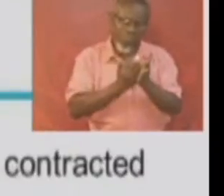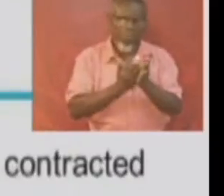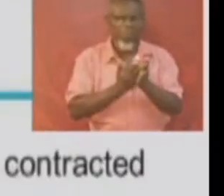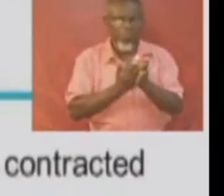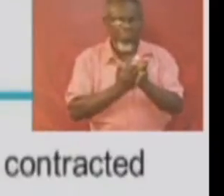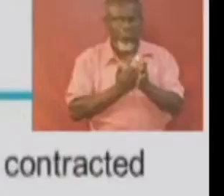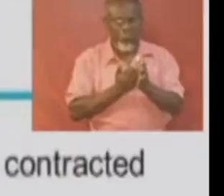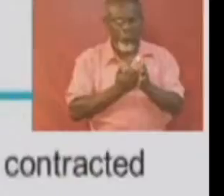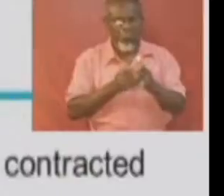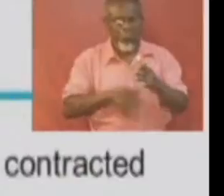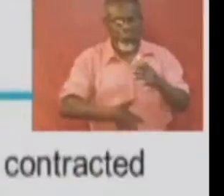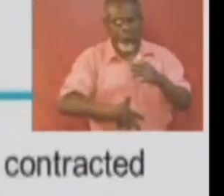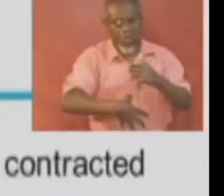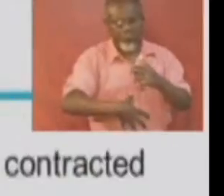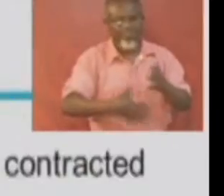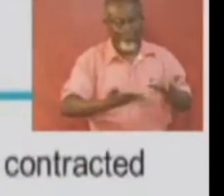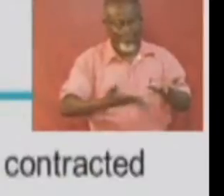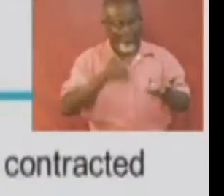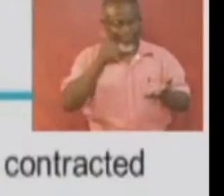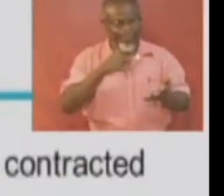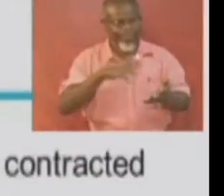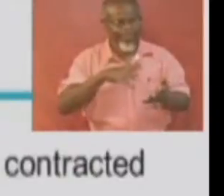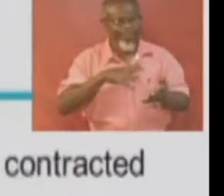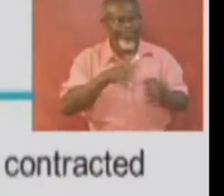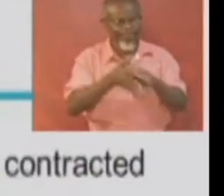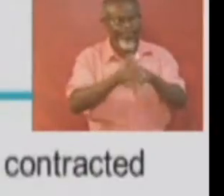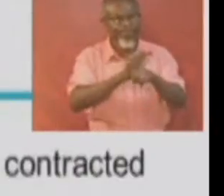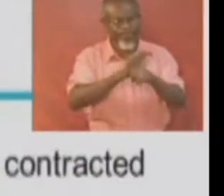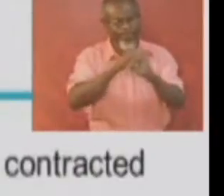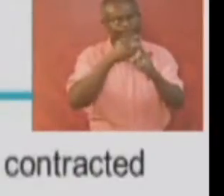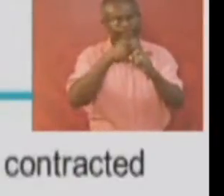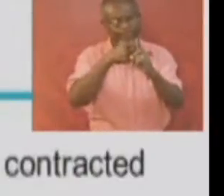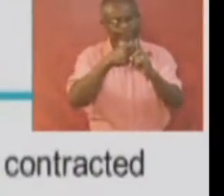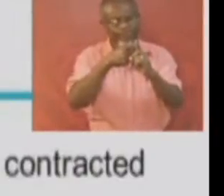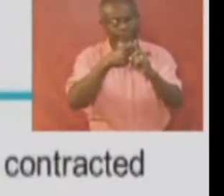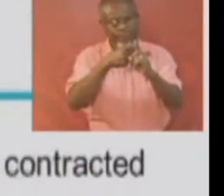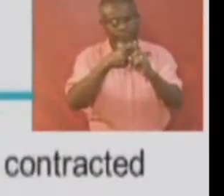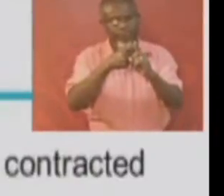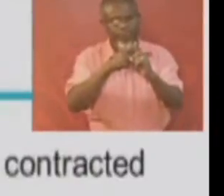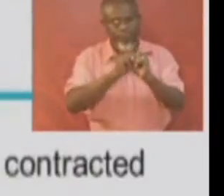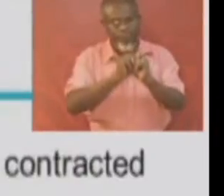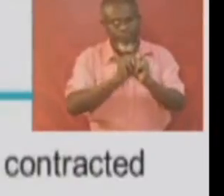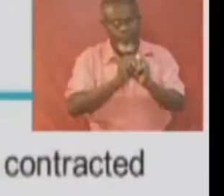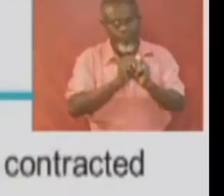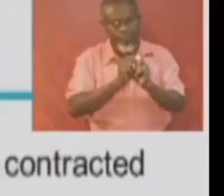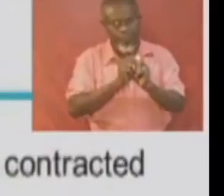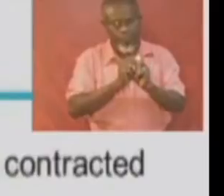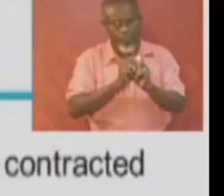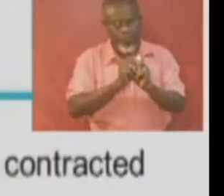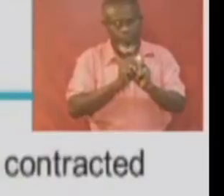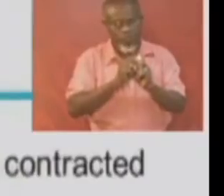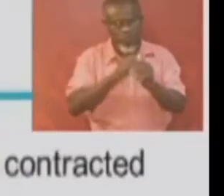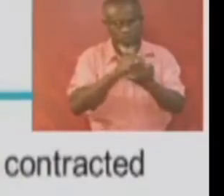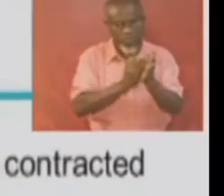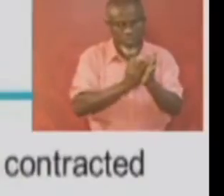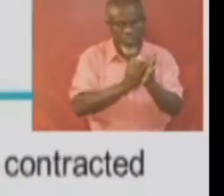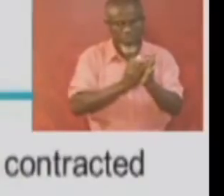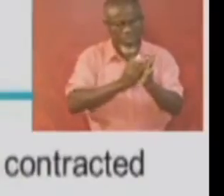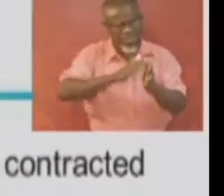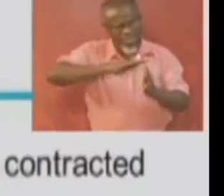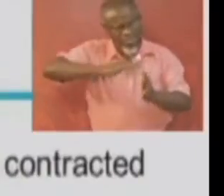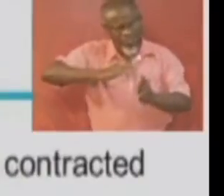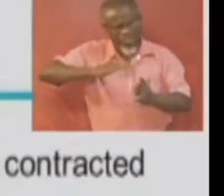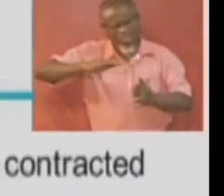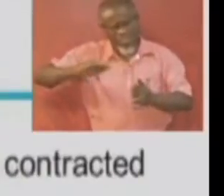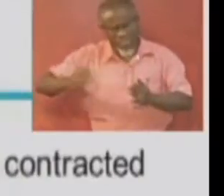have documented now at least 34 pregnant women in Trinidad who have been affected at different stages of pregnancy. I